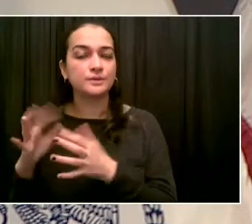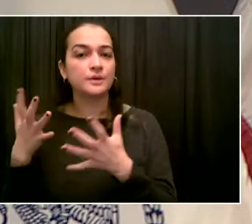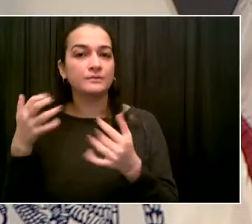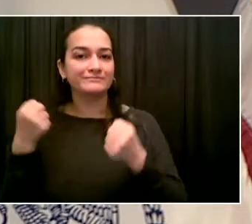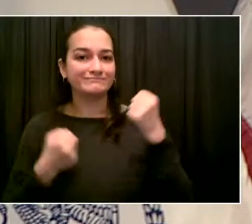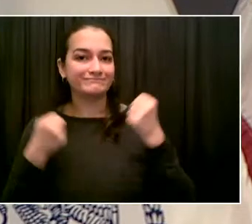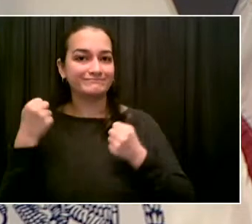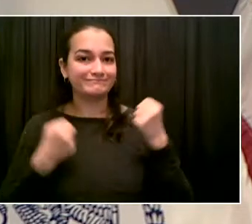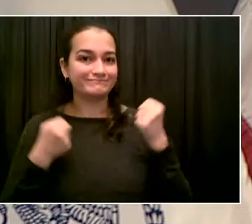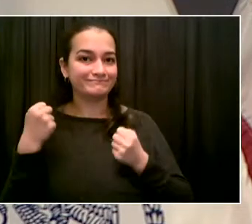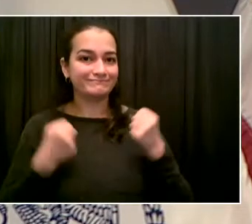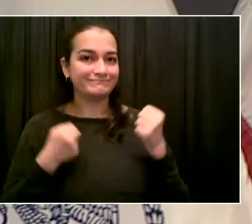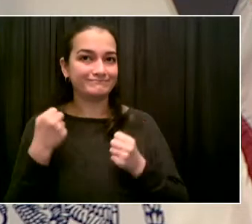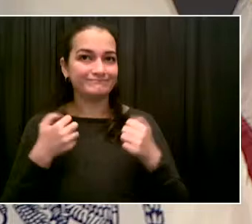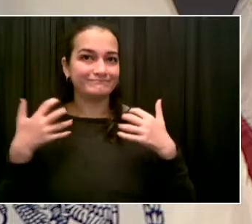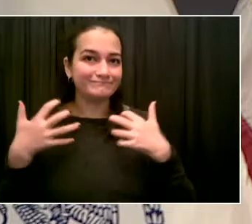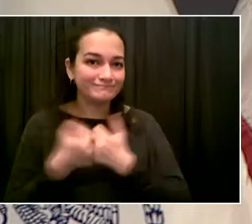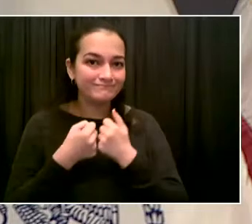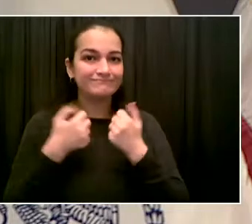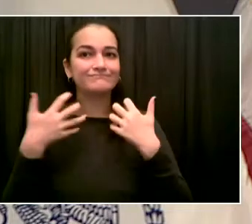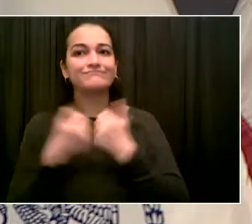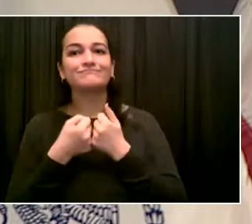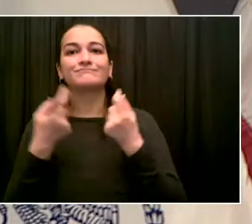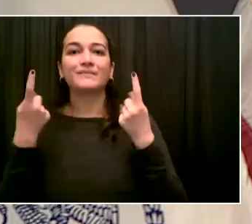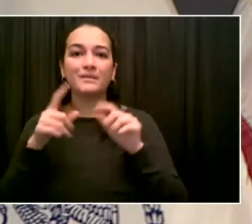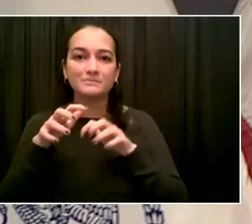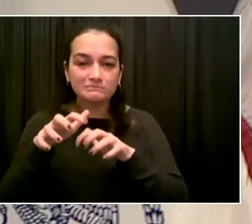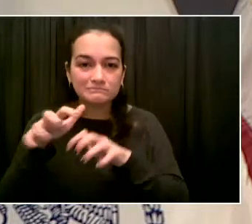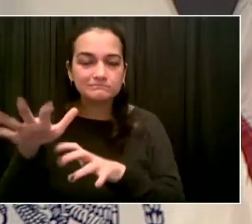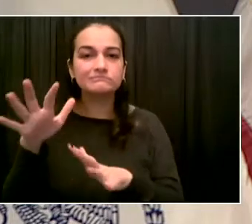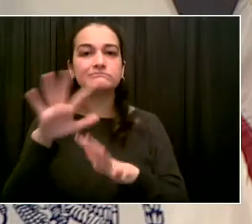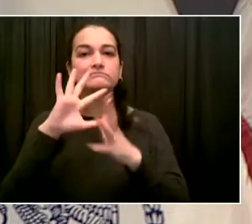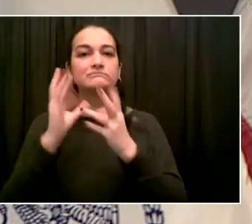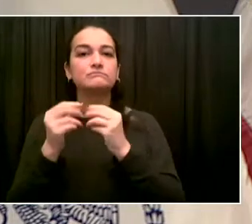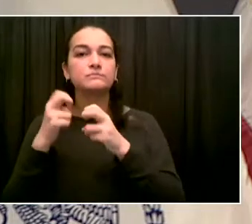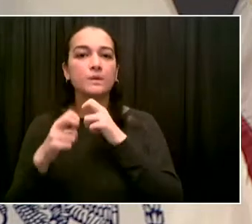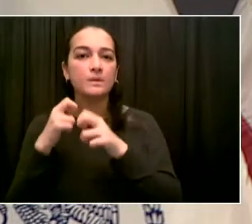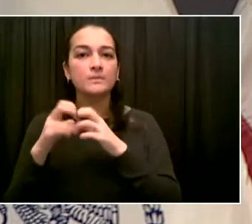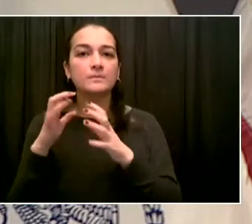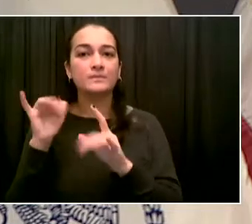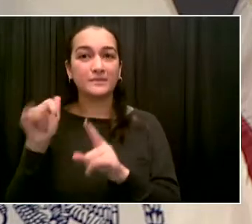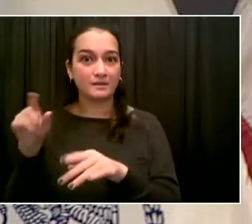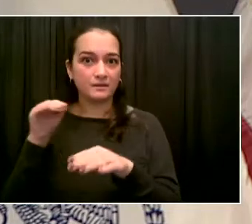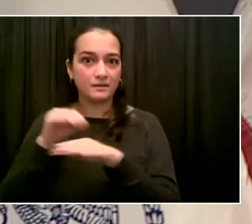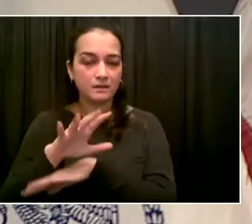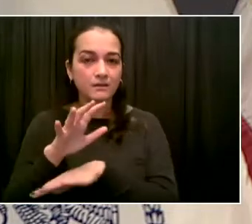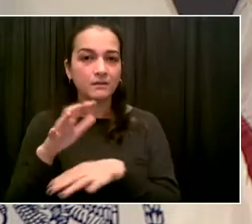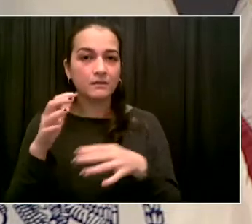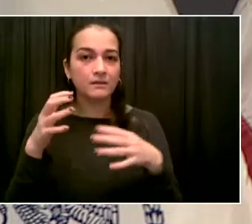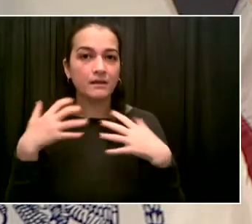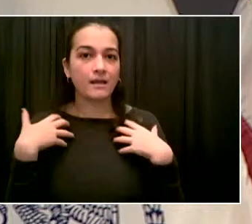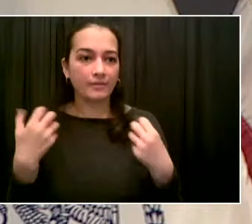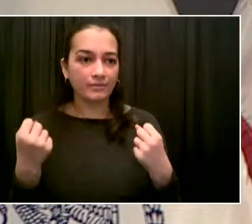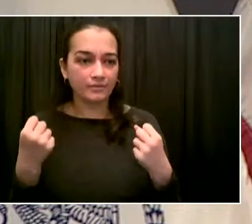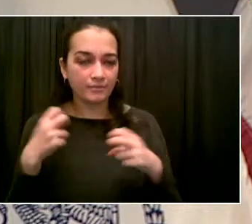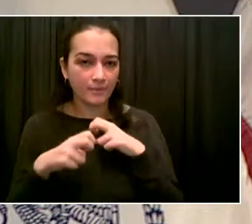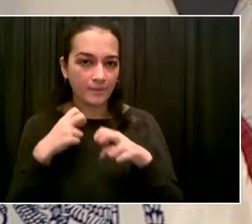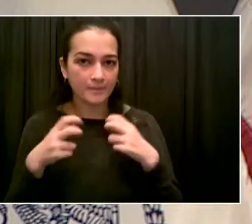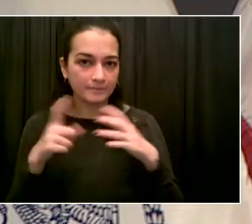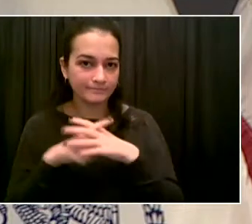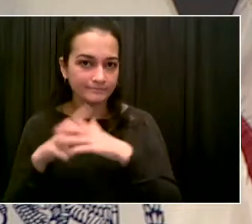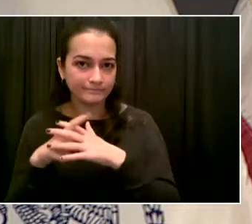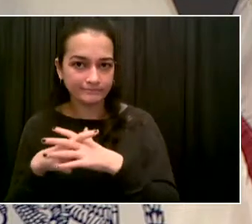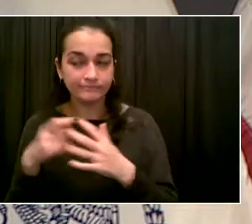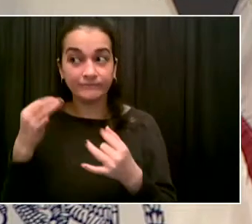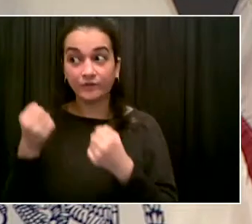start with a question related to the health crisis of automobiles. Last Friday afternoon, a 2-year-old girl was run down and killed by the driver of a